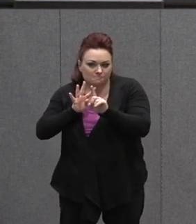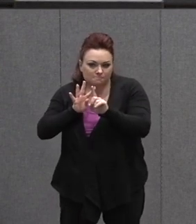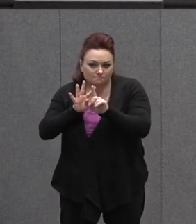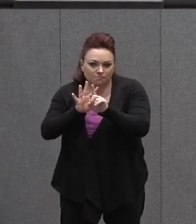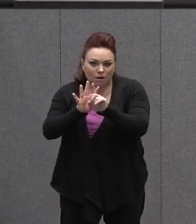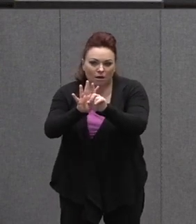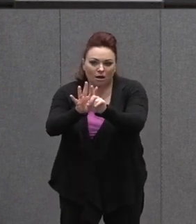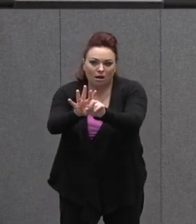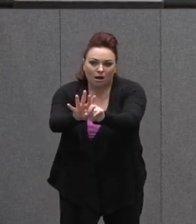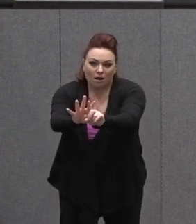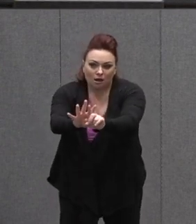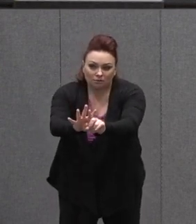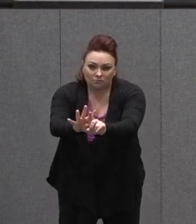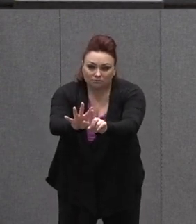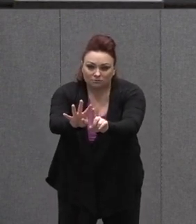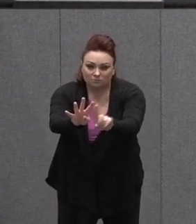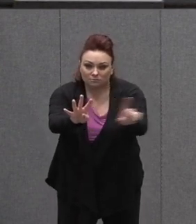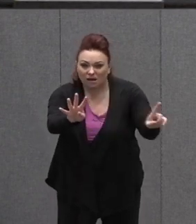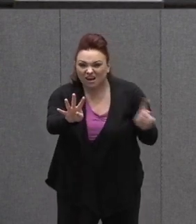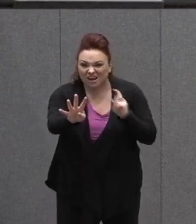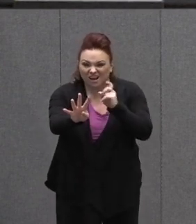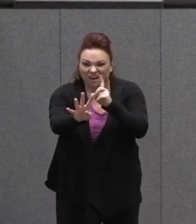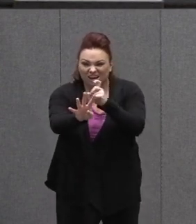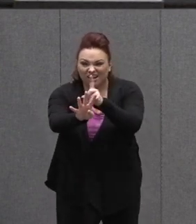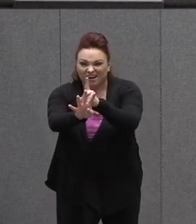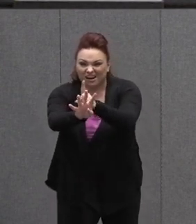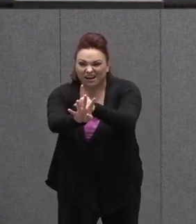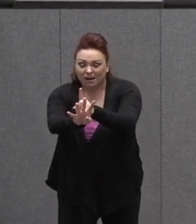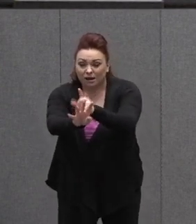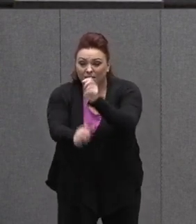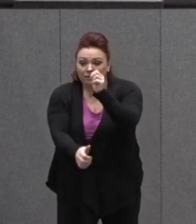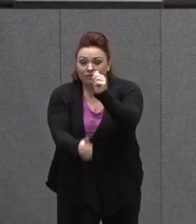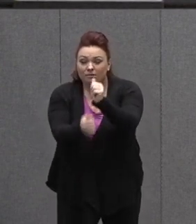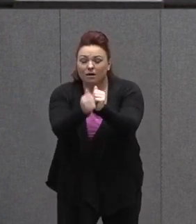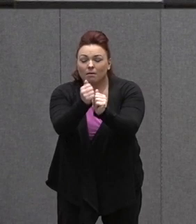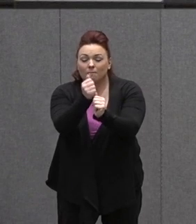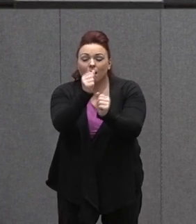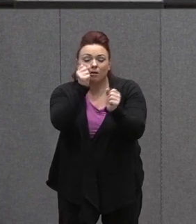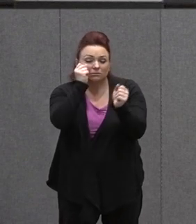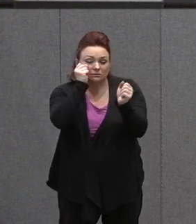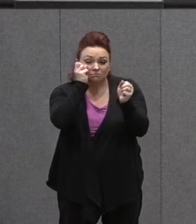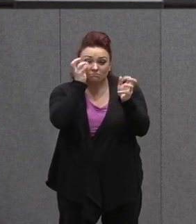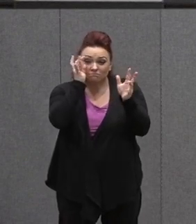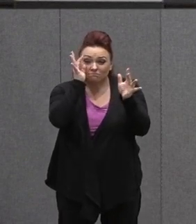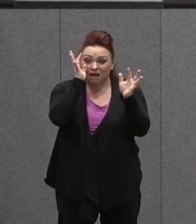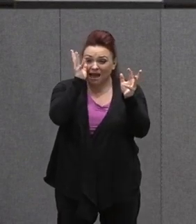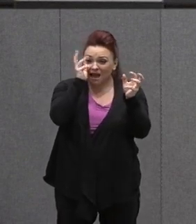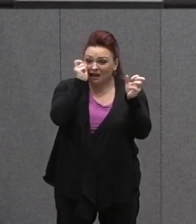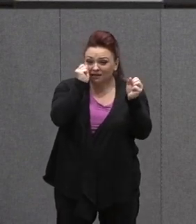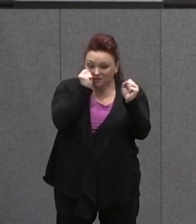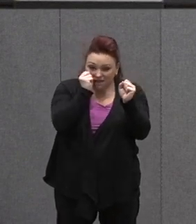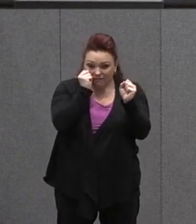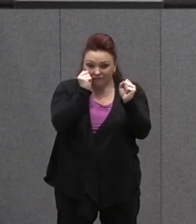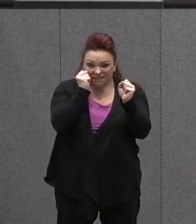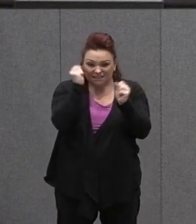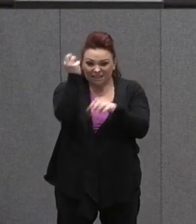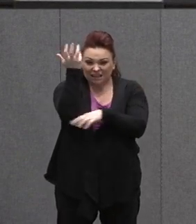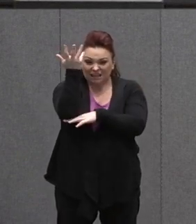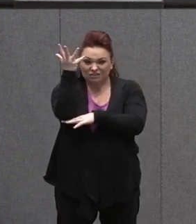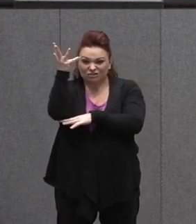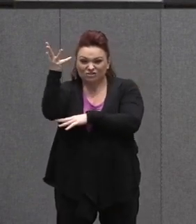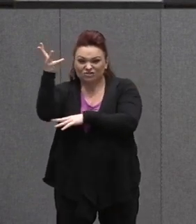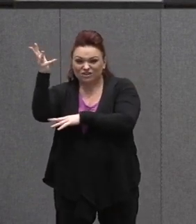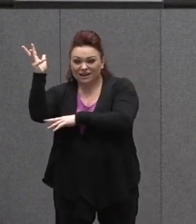to find the most magnificent masterpiece yet.